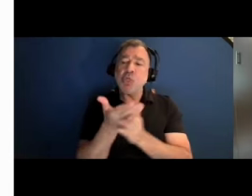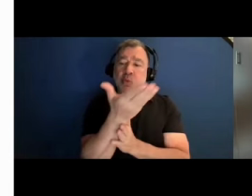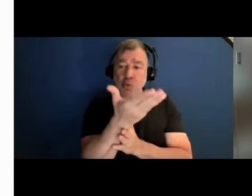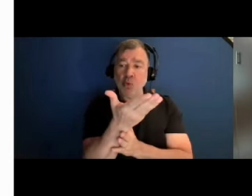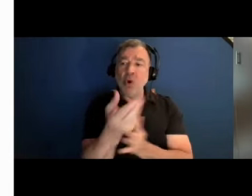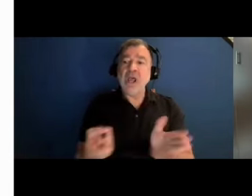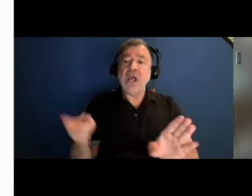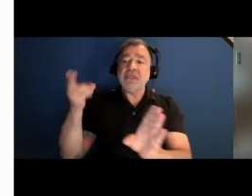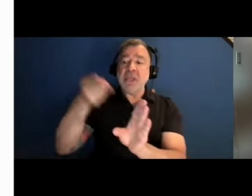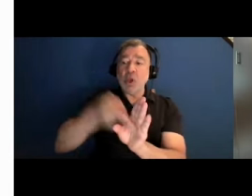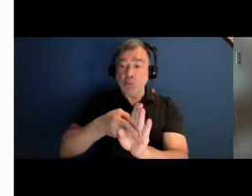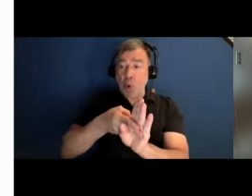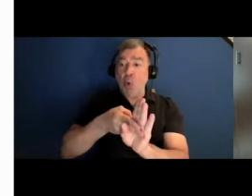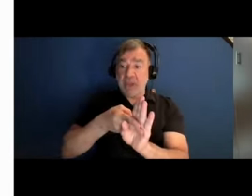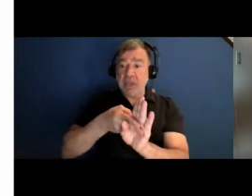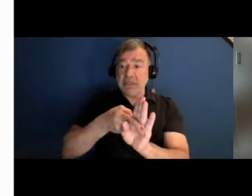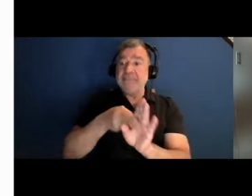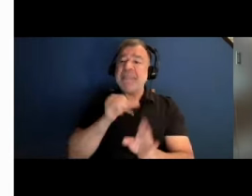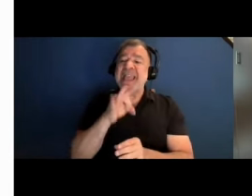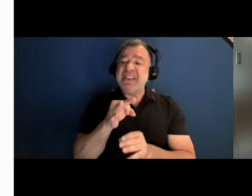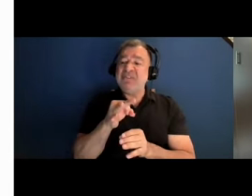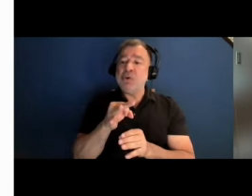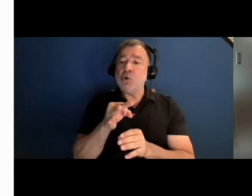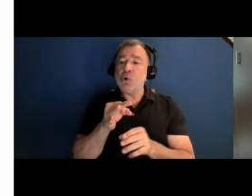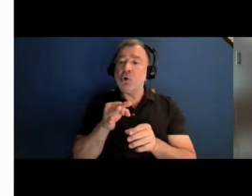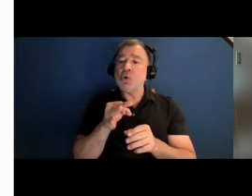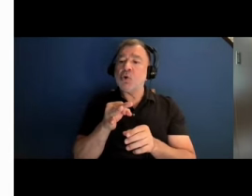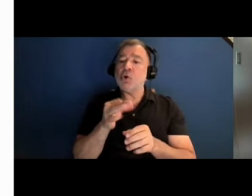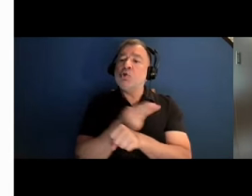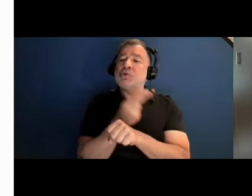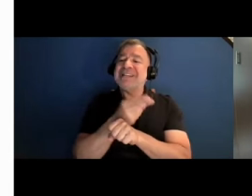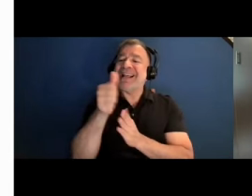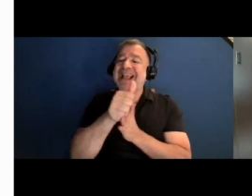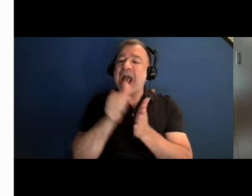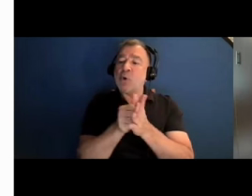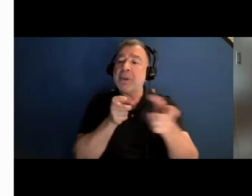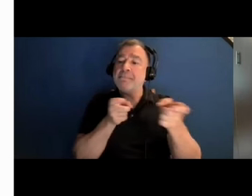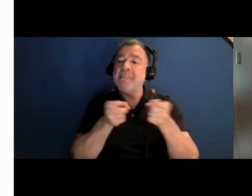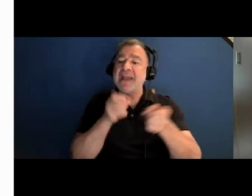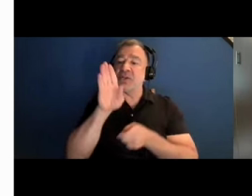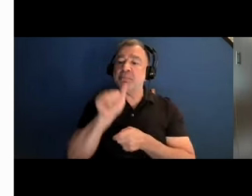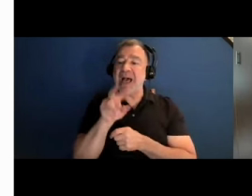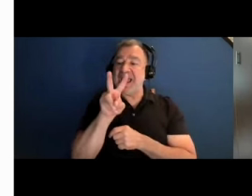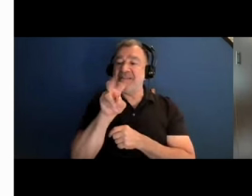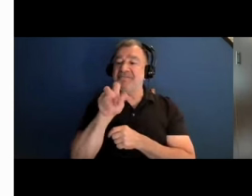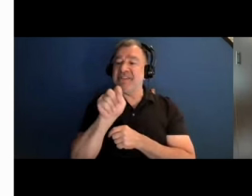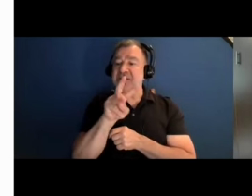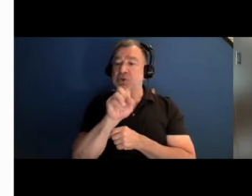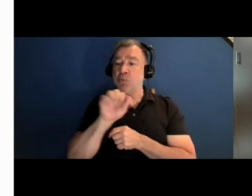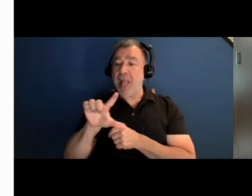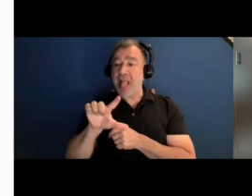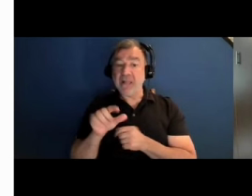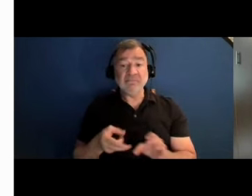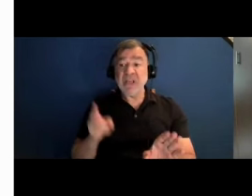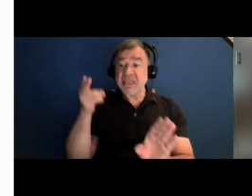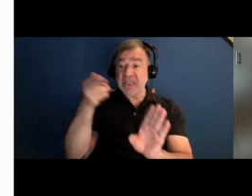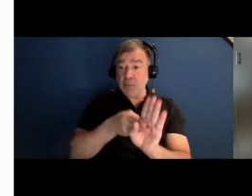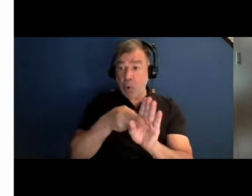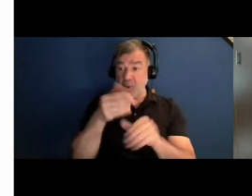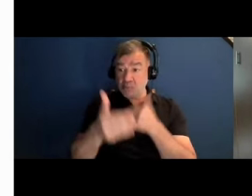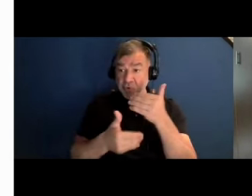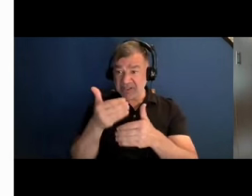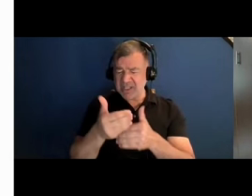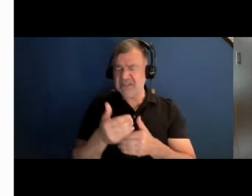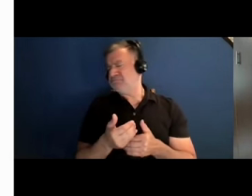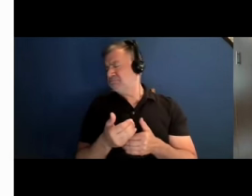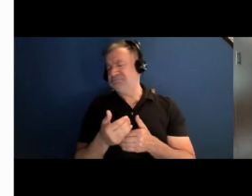account that is managed by Vestwell. So if you could go to the next slide, please. The enrollment process really is simple and easy.